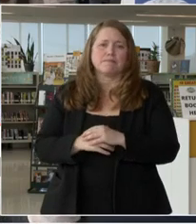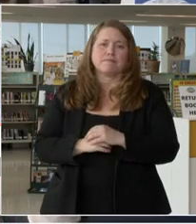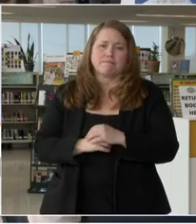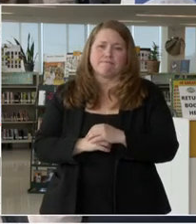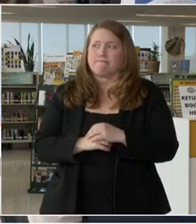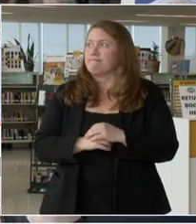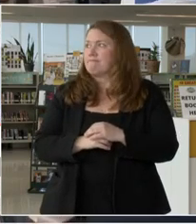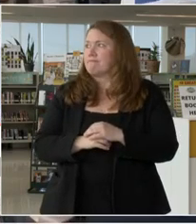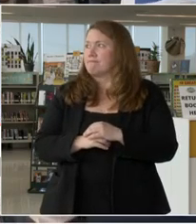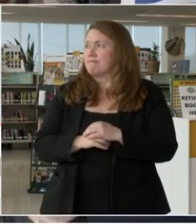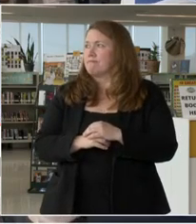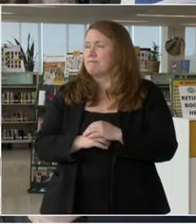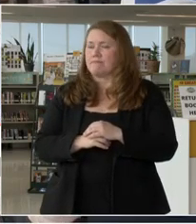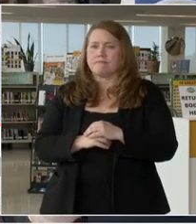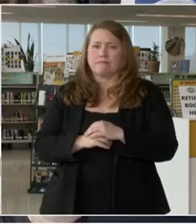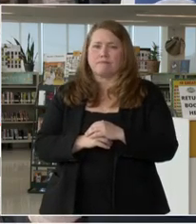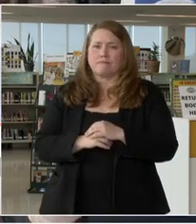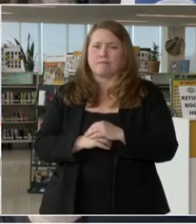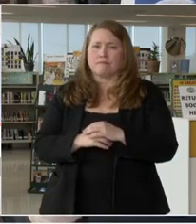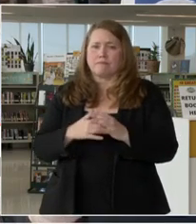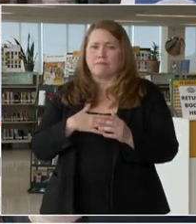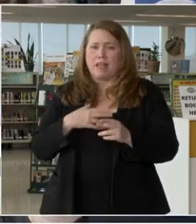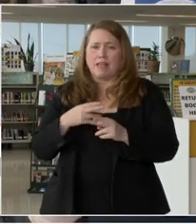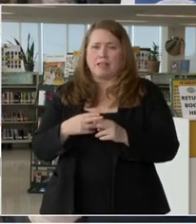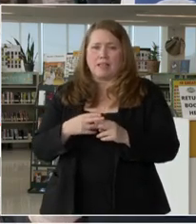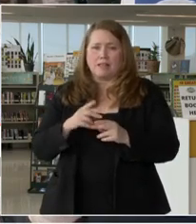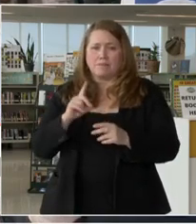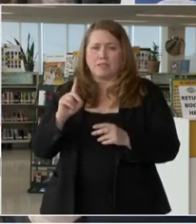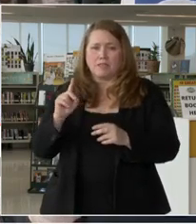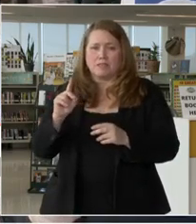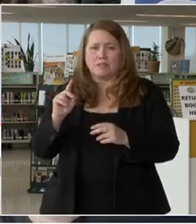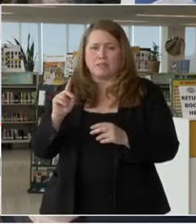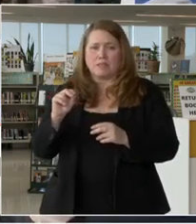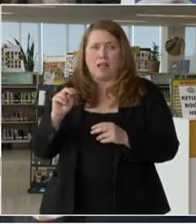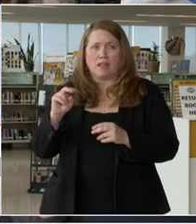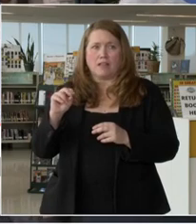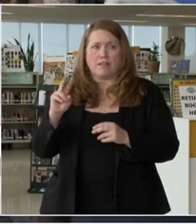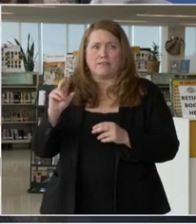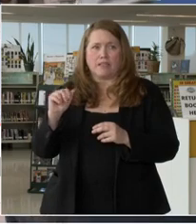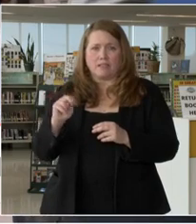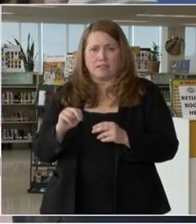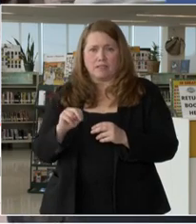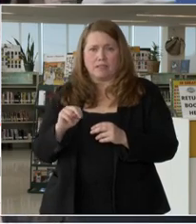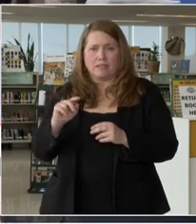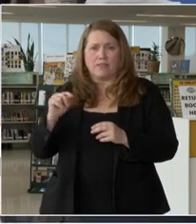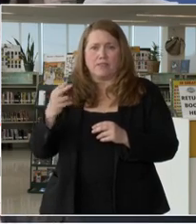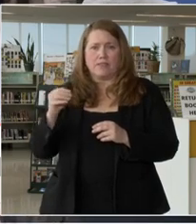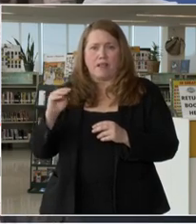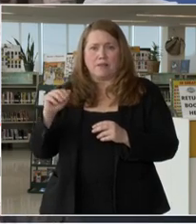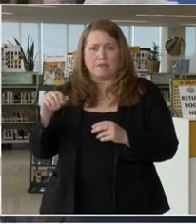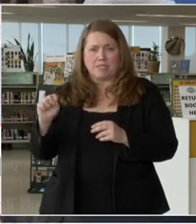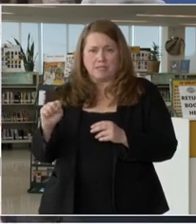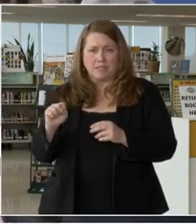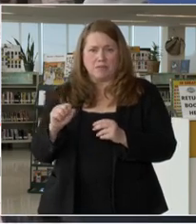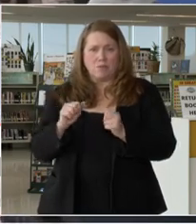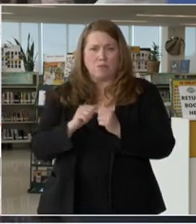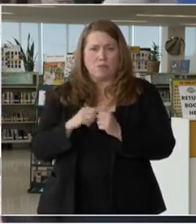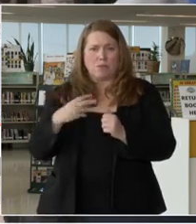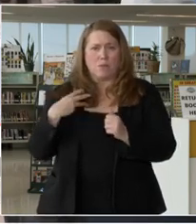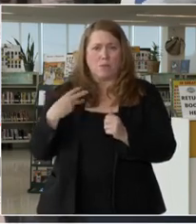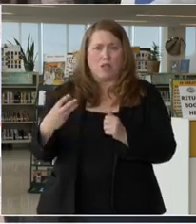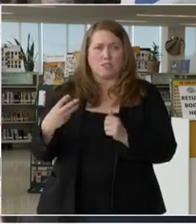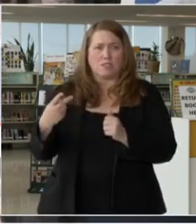Hello, my name is Donovan Thomas with the Washington Post. I was wondering if Chief Conte could speak on the retention rates of the cadet